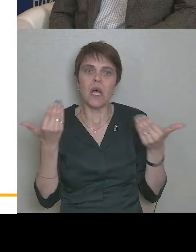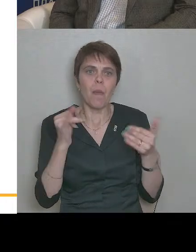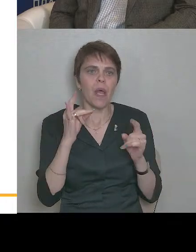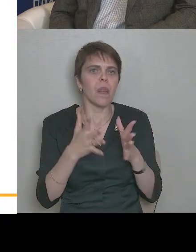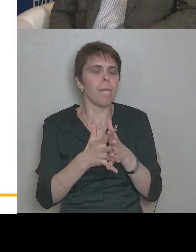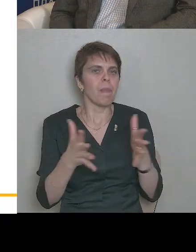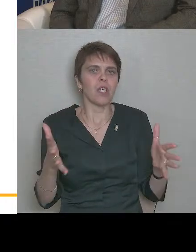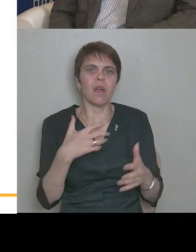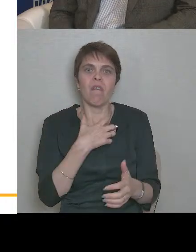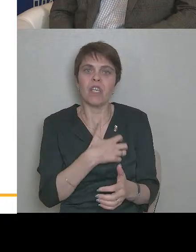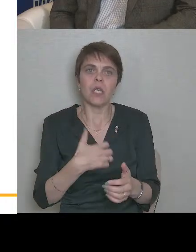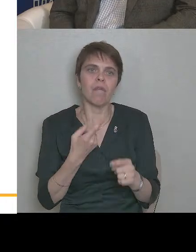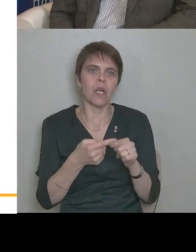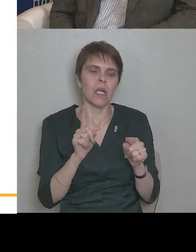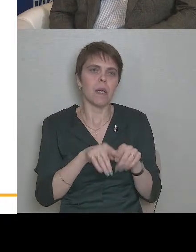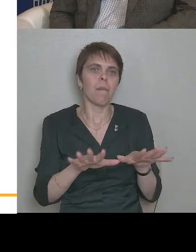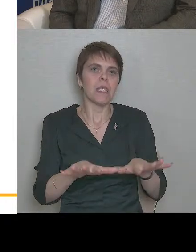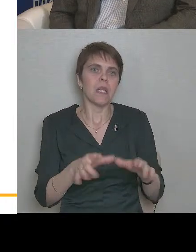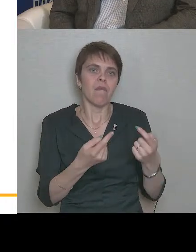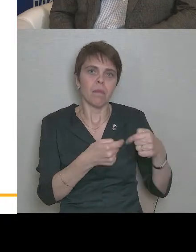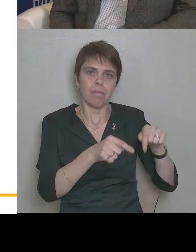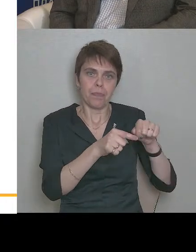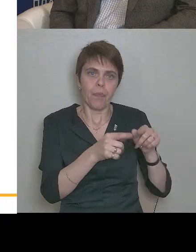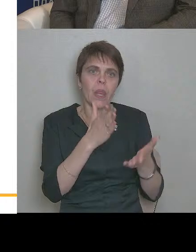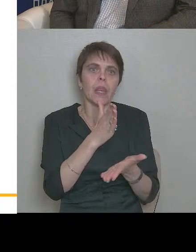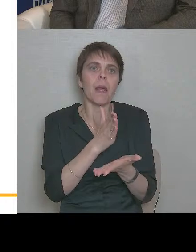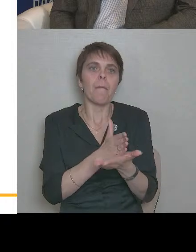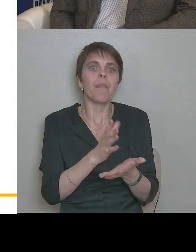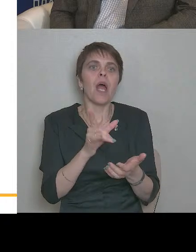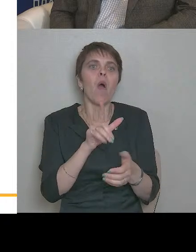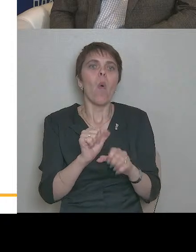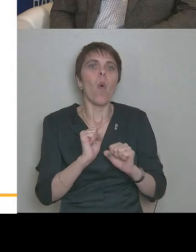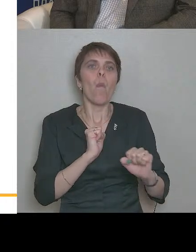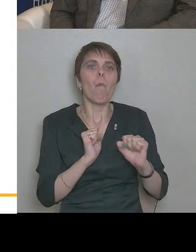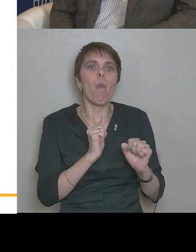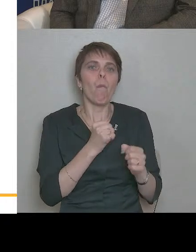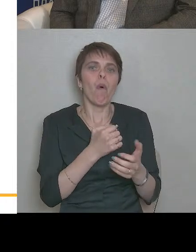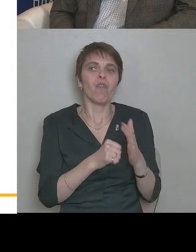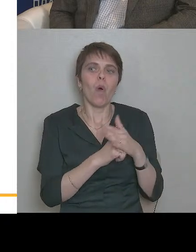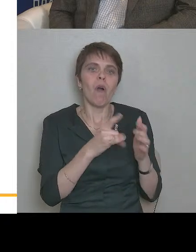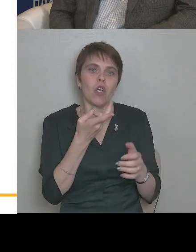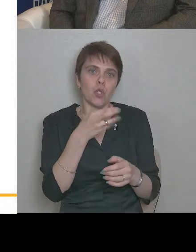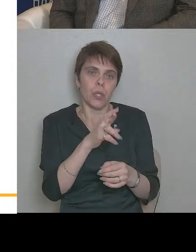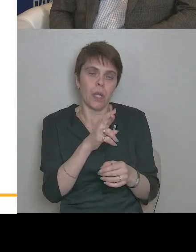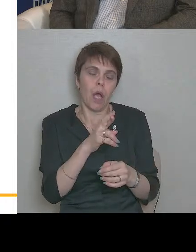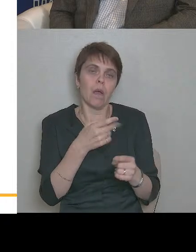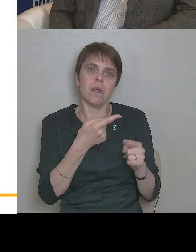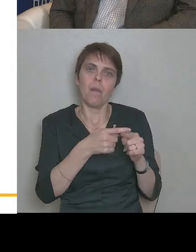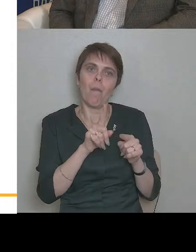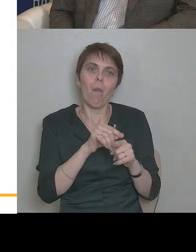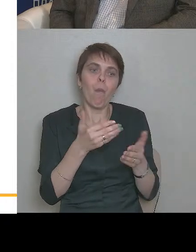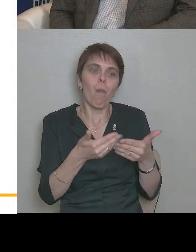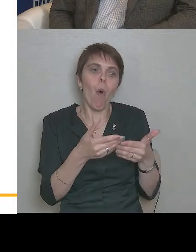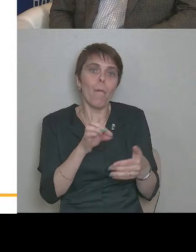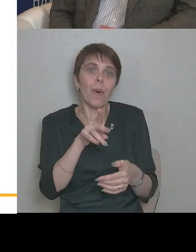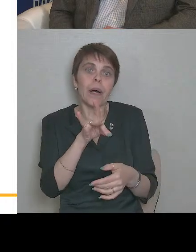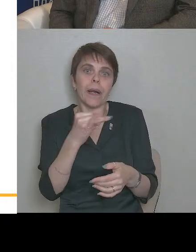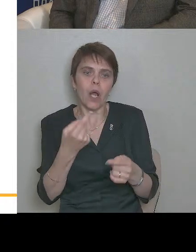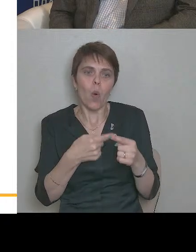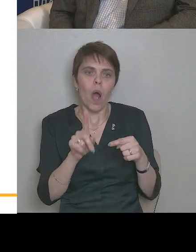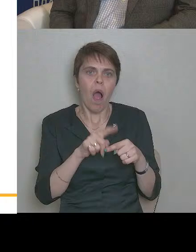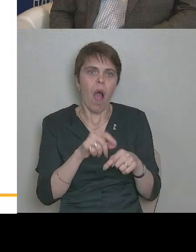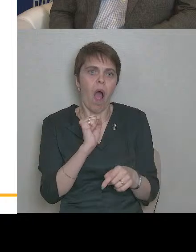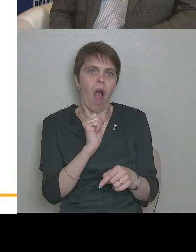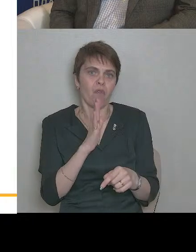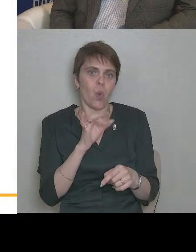And the last, but the most important, that the local organization of the party has to have the appropriate authority to nominate, because